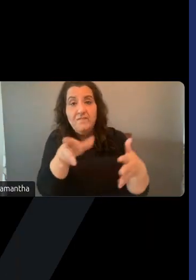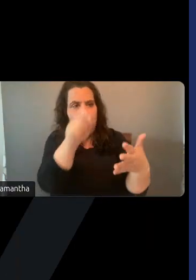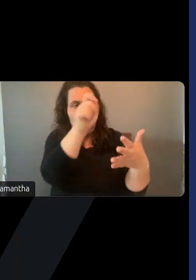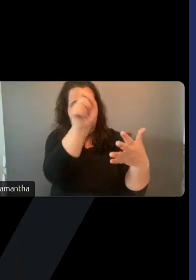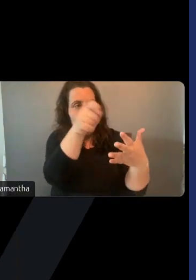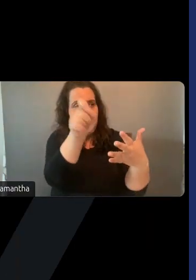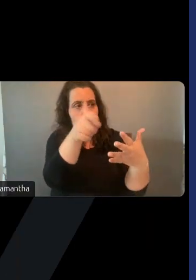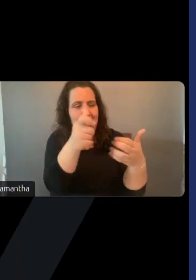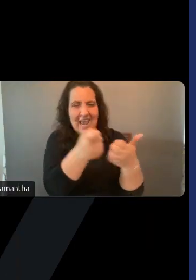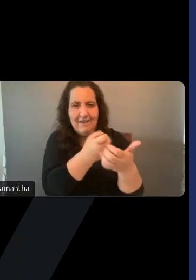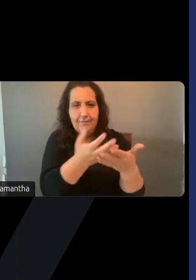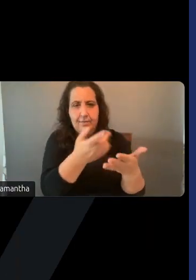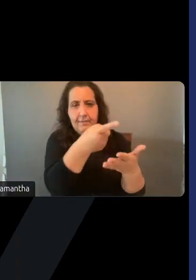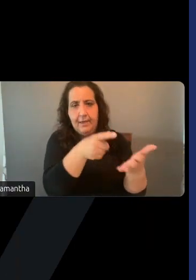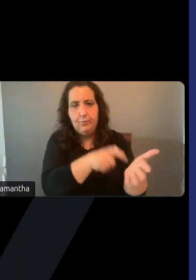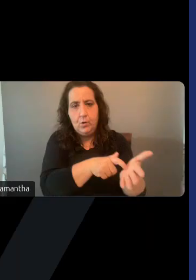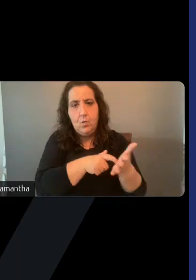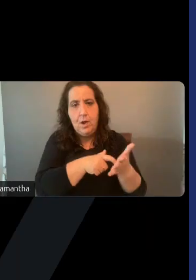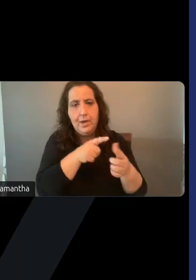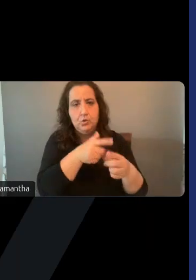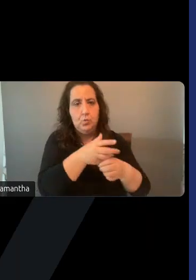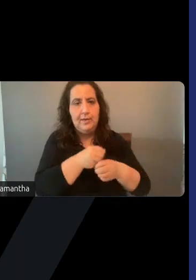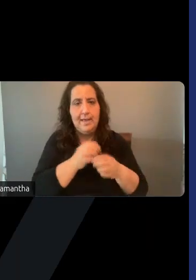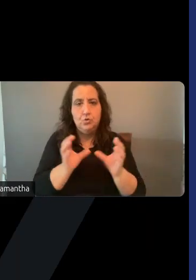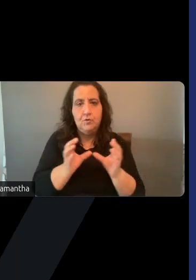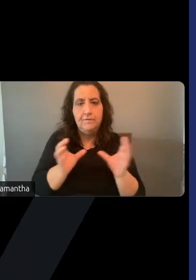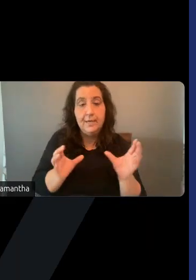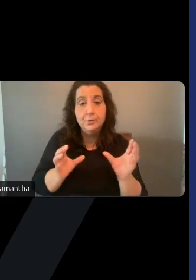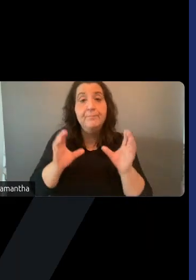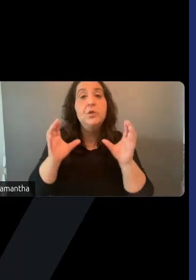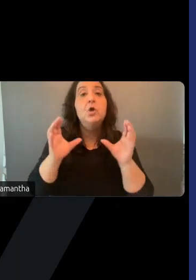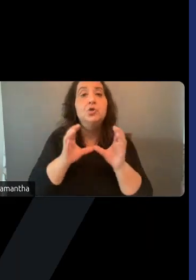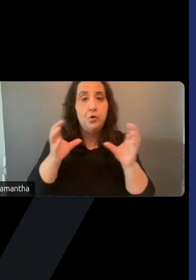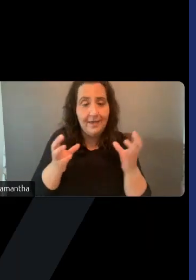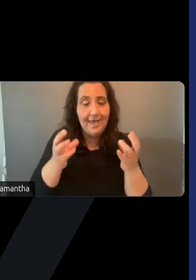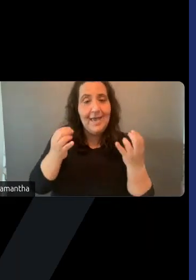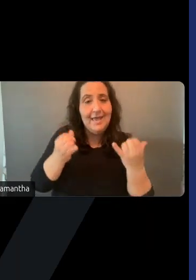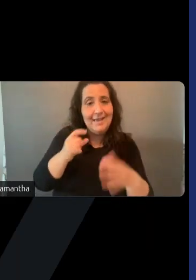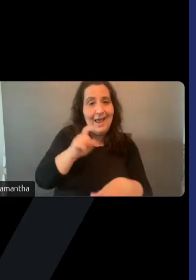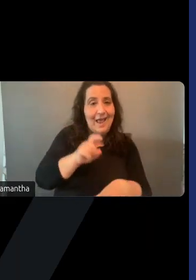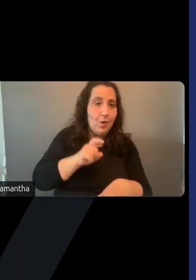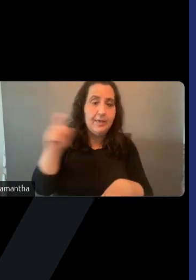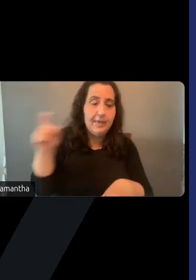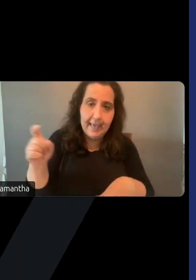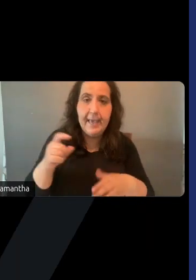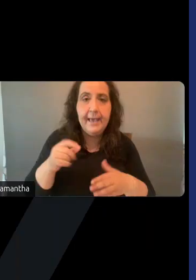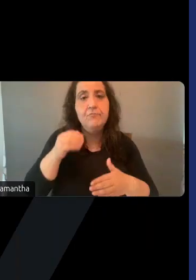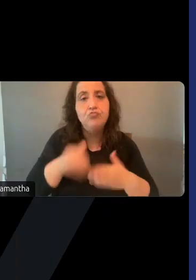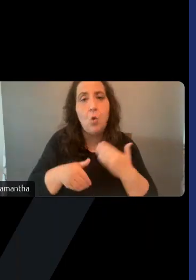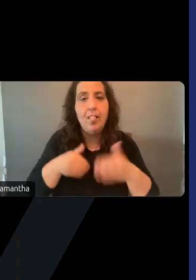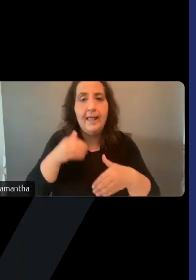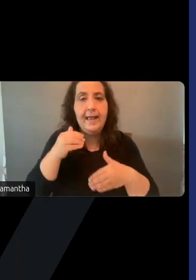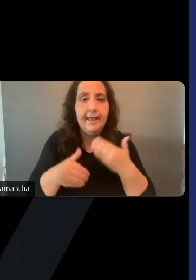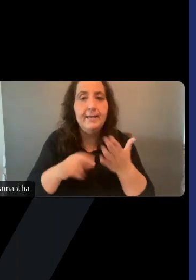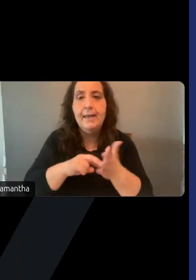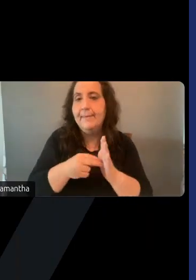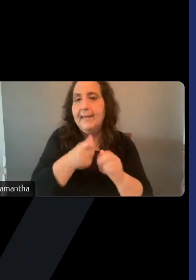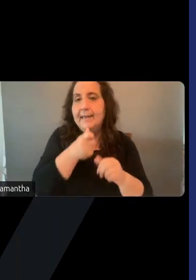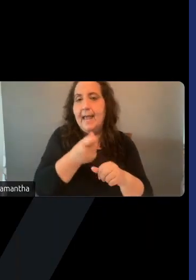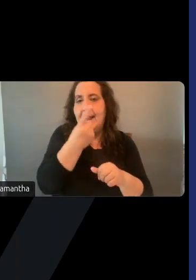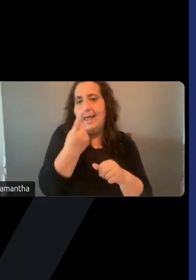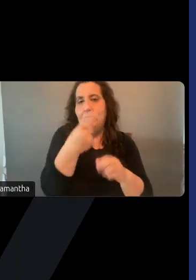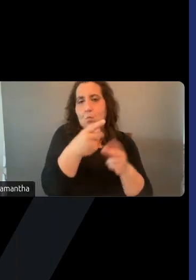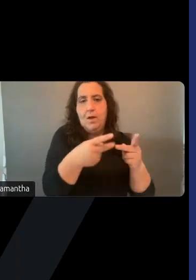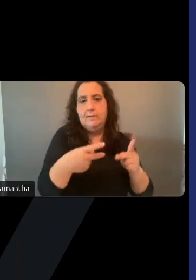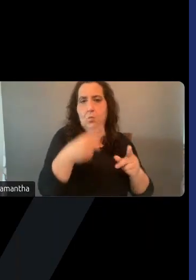certification requirements. Certifications are now issued on a rolling basis, so the faster that you are certified,